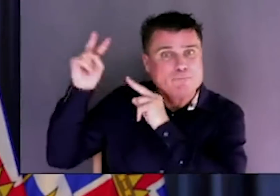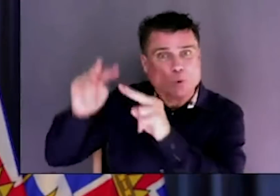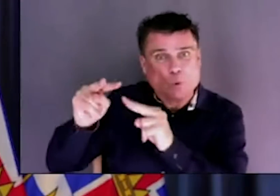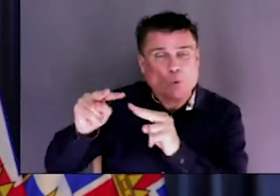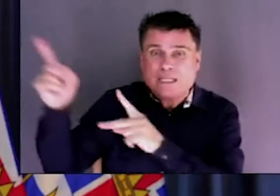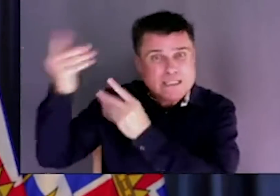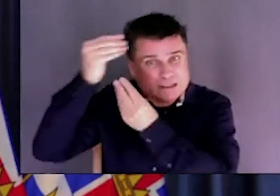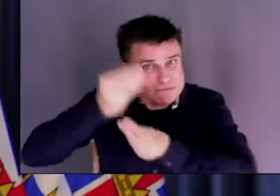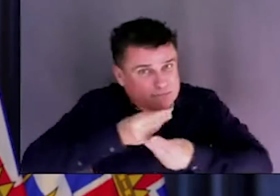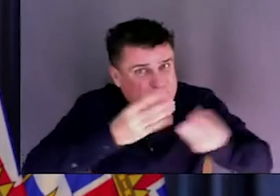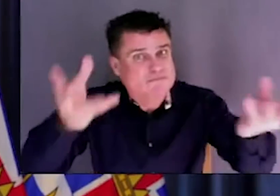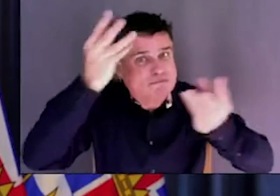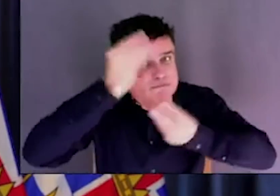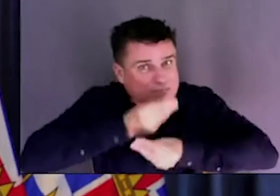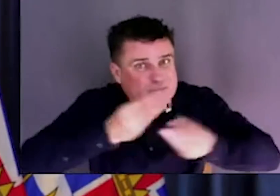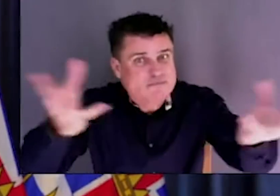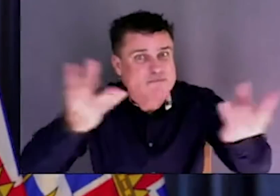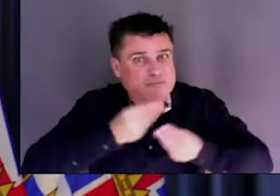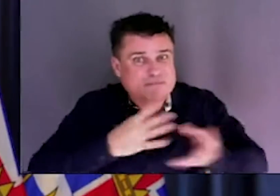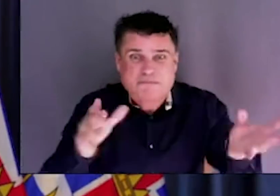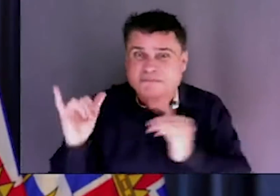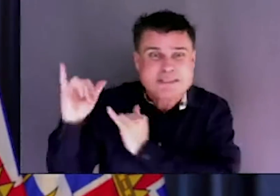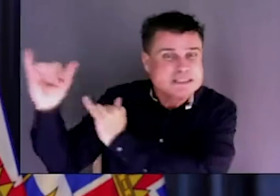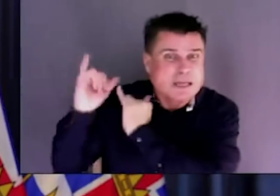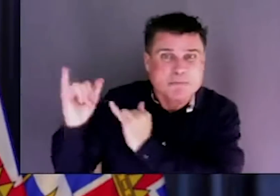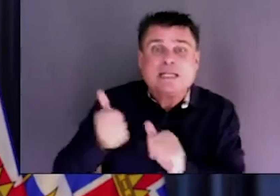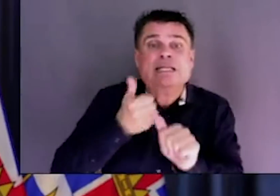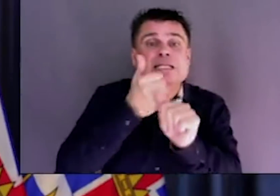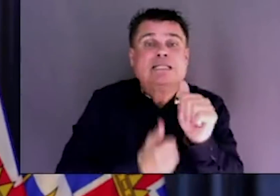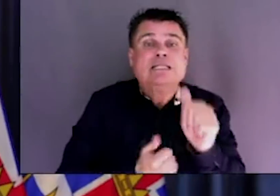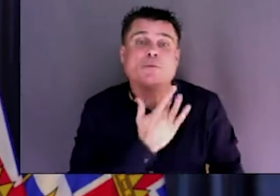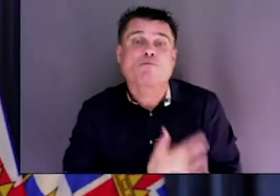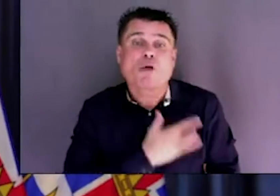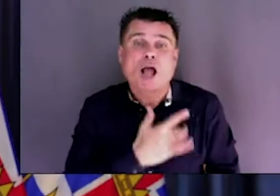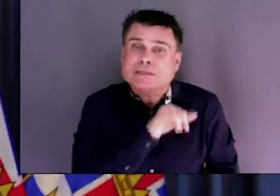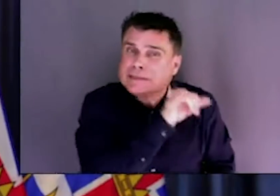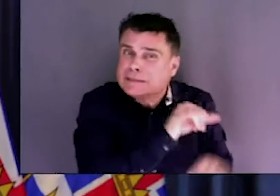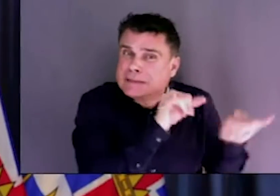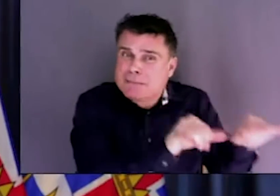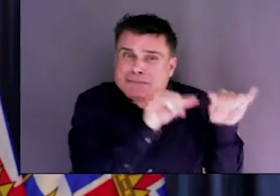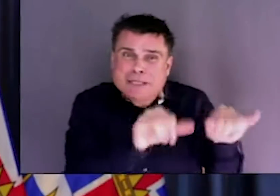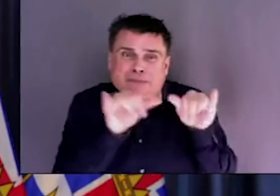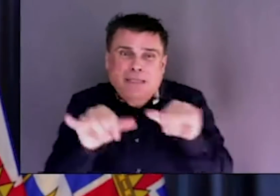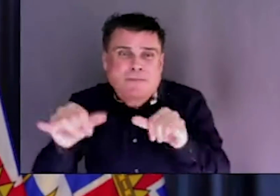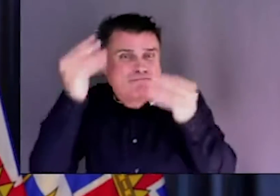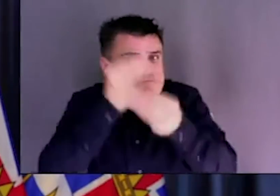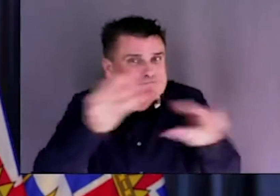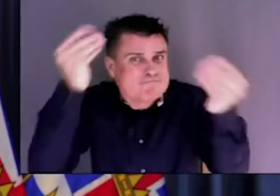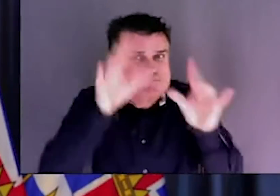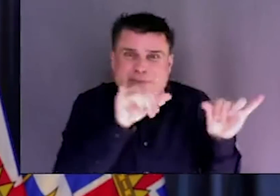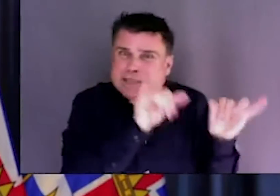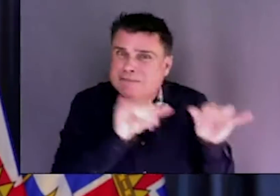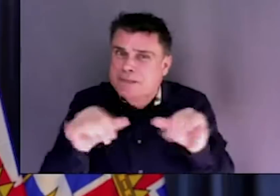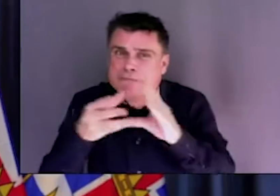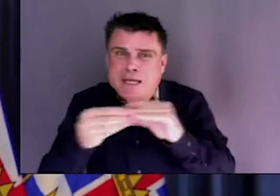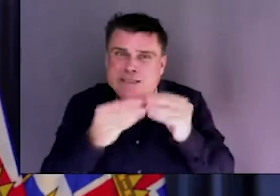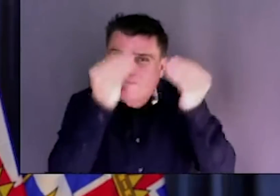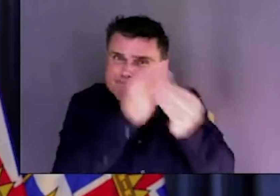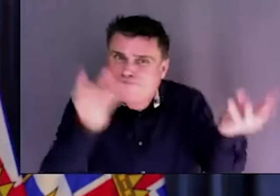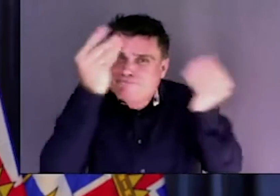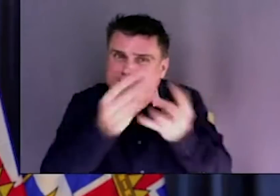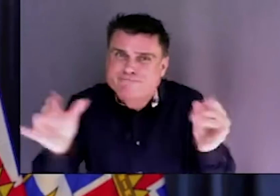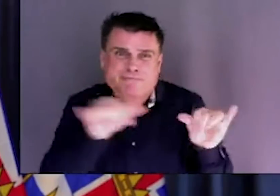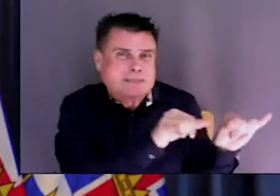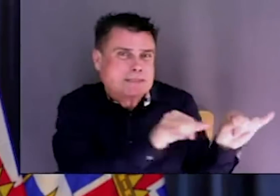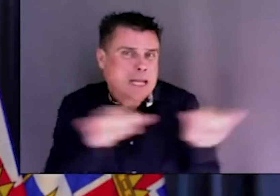premiers. What I guess I was looking for was a common purpose here, and although it exists, I don't think it has been articulated in a way, as